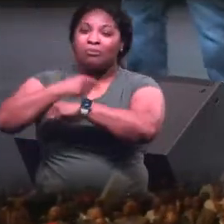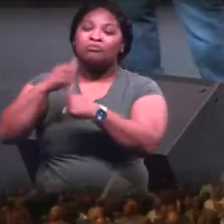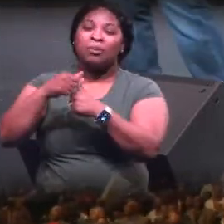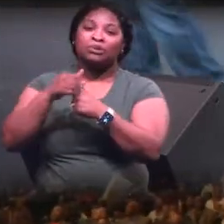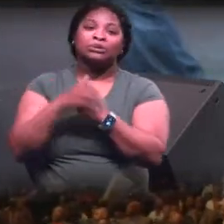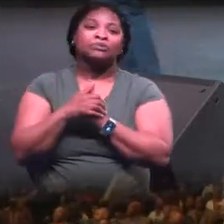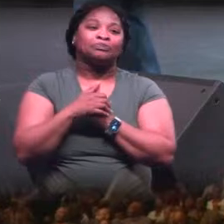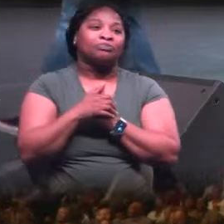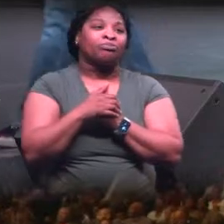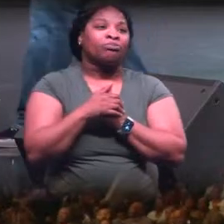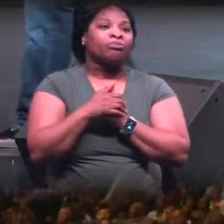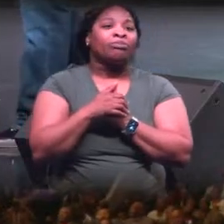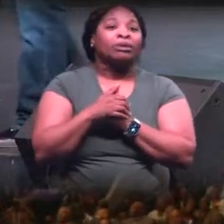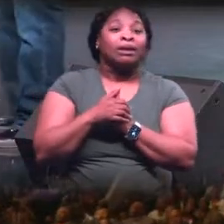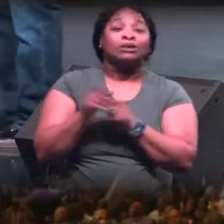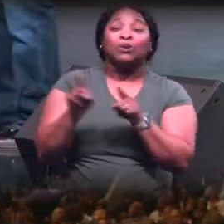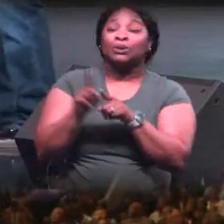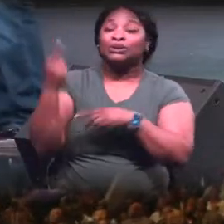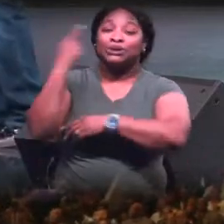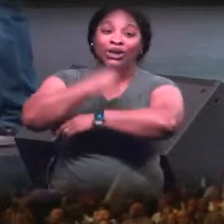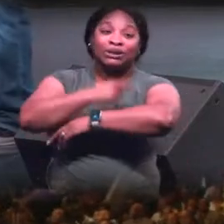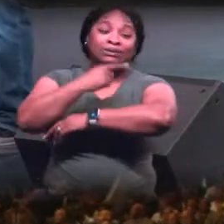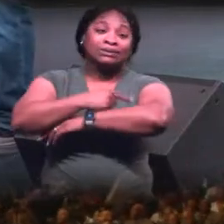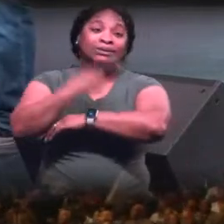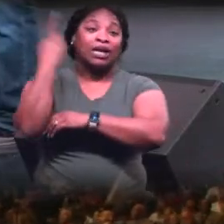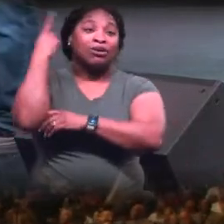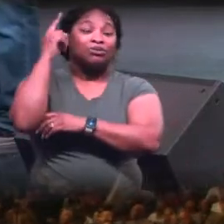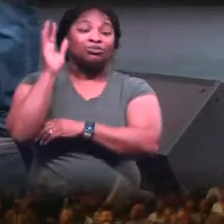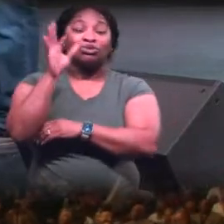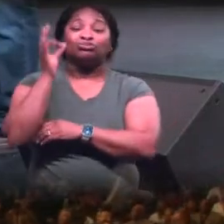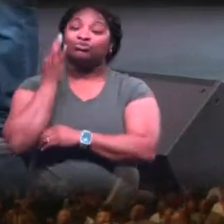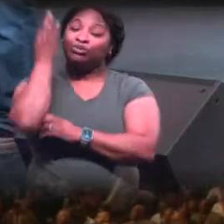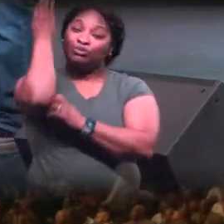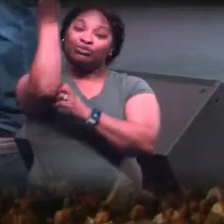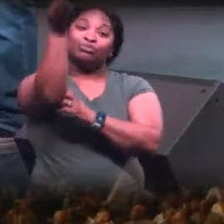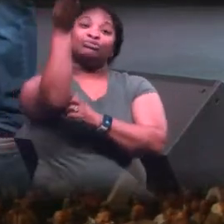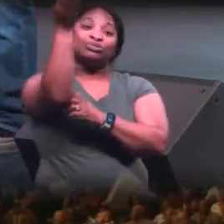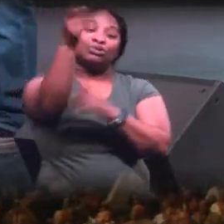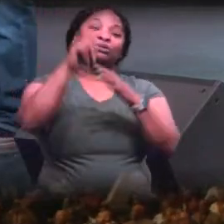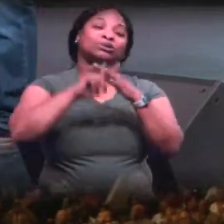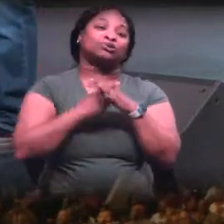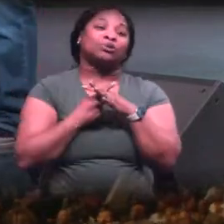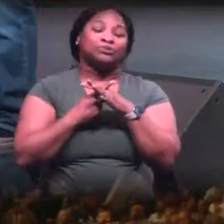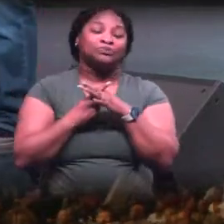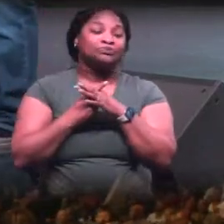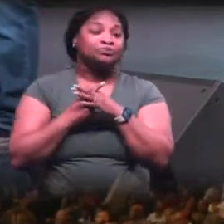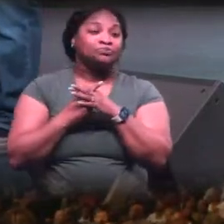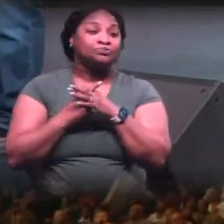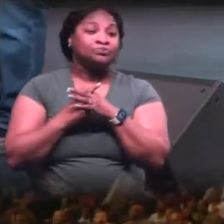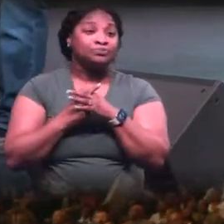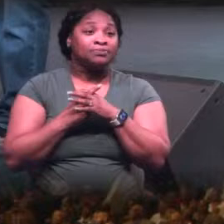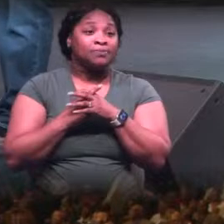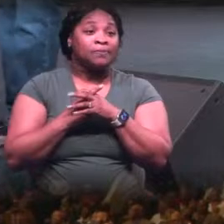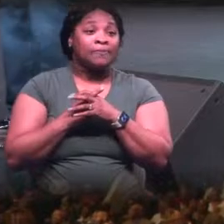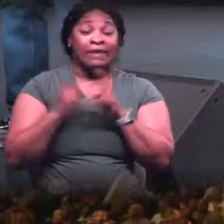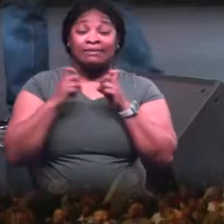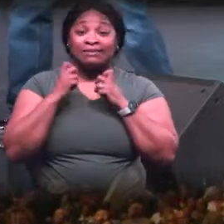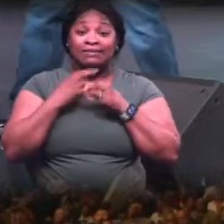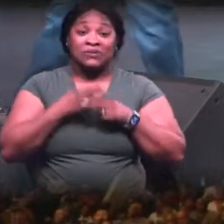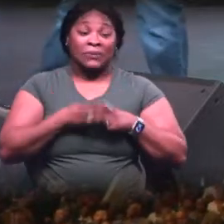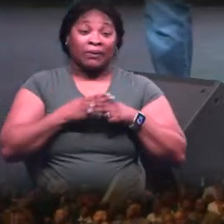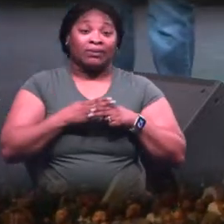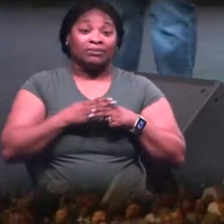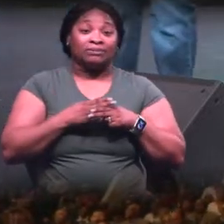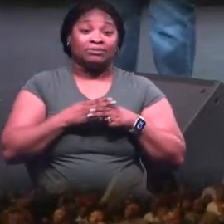But it's also a day that was intended to launch you into your future. The wages of sin is death,